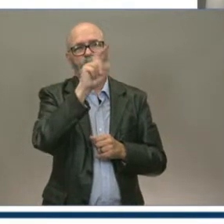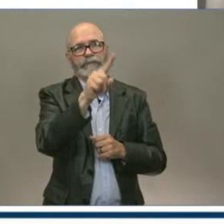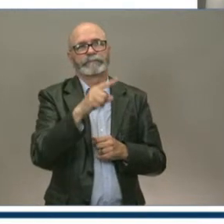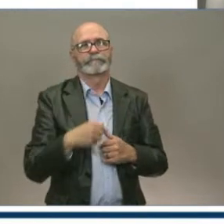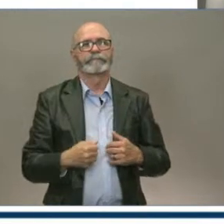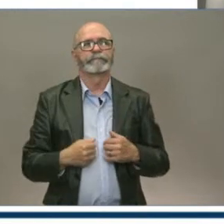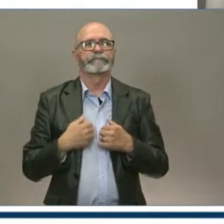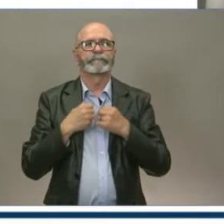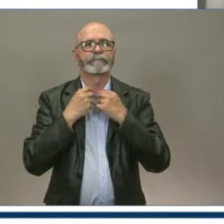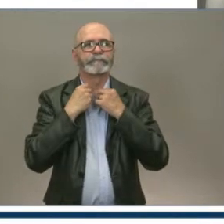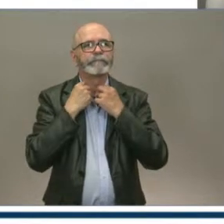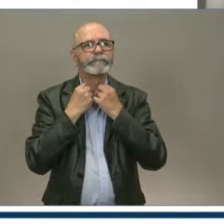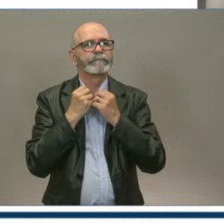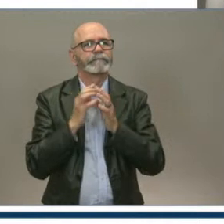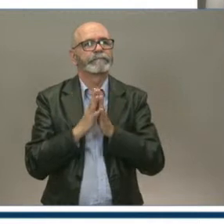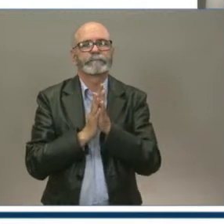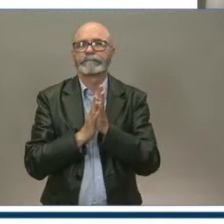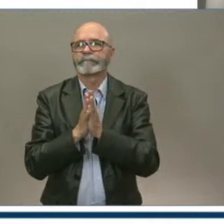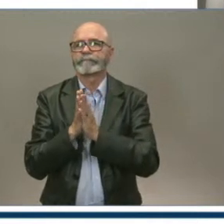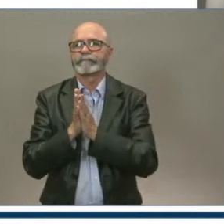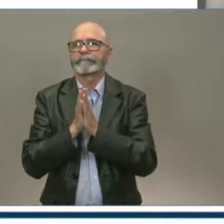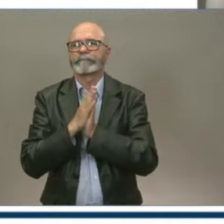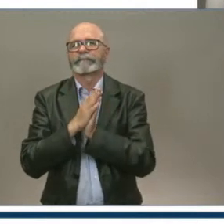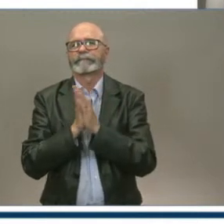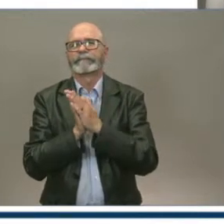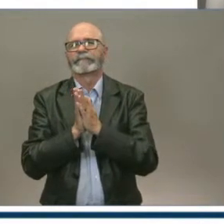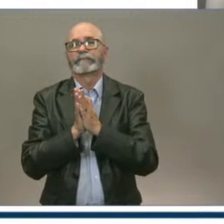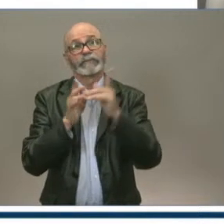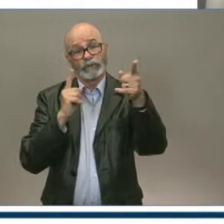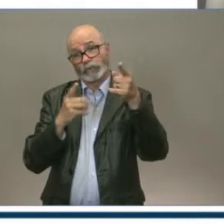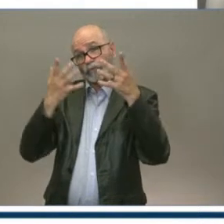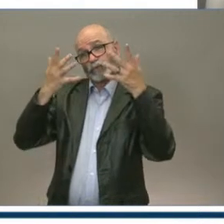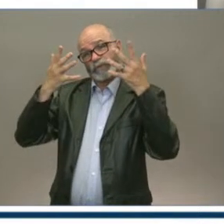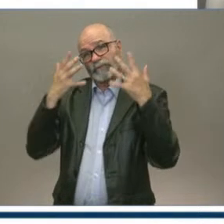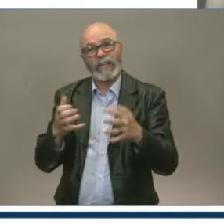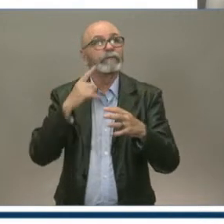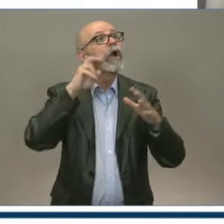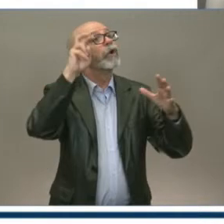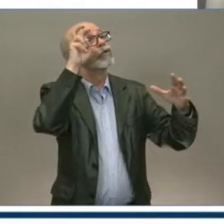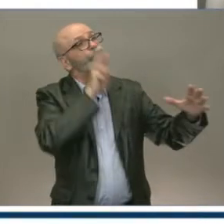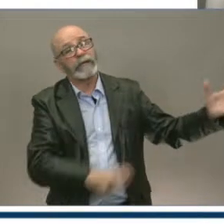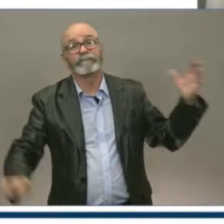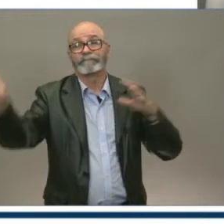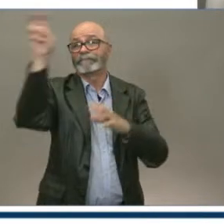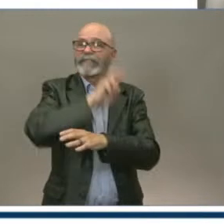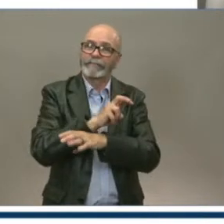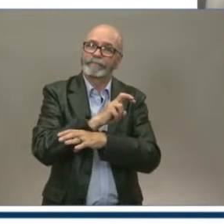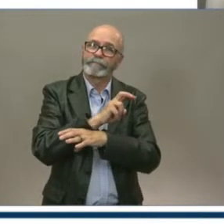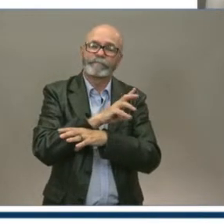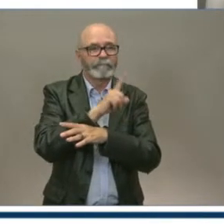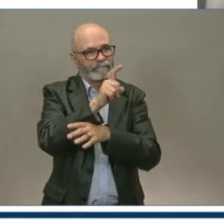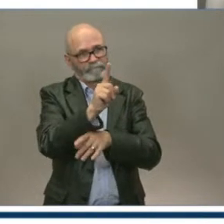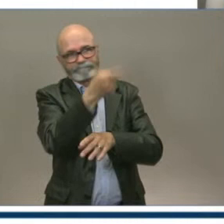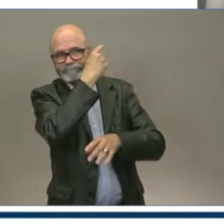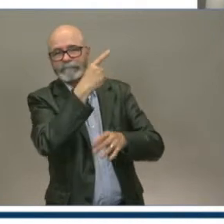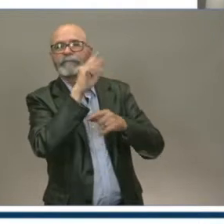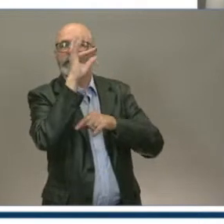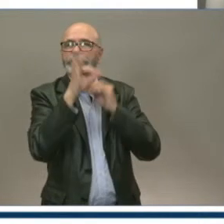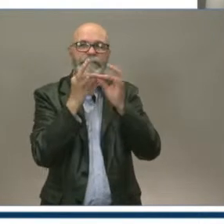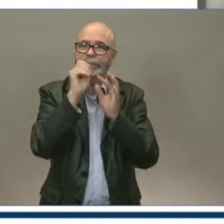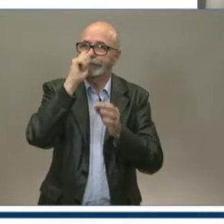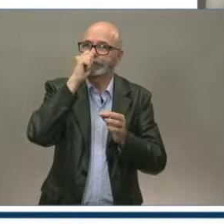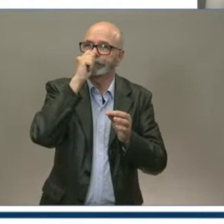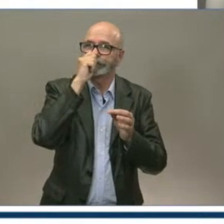strongly recommending that travelers get tested, given the number of travel-related cases recently. Why not make that